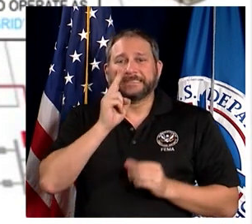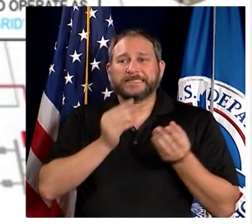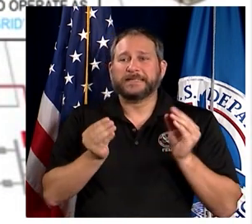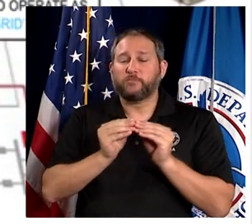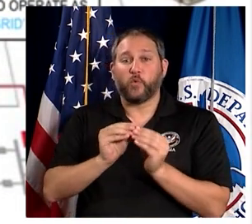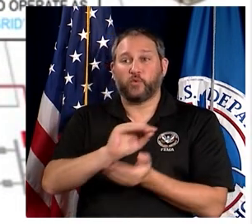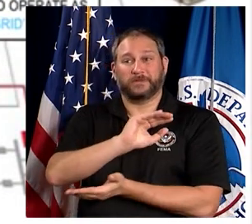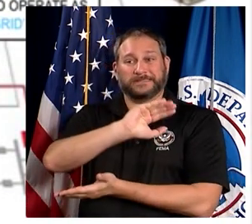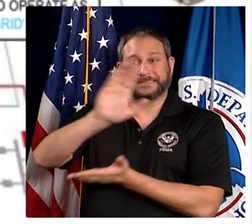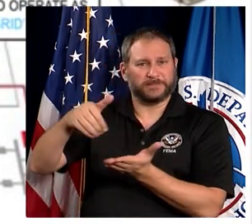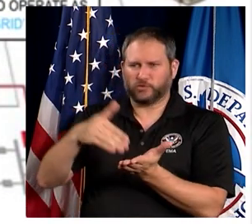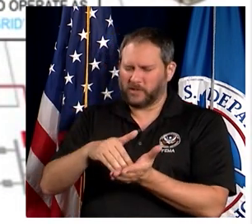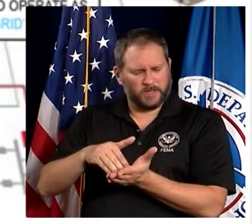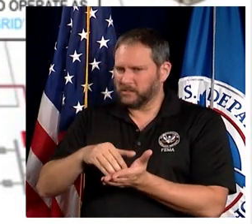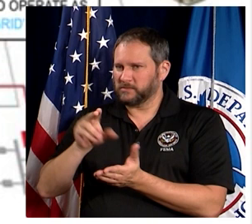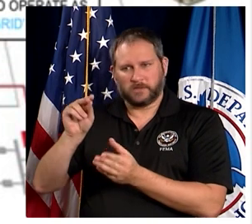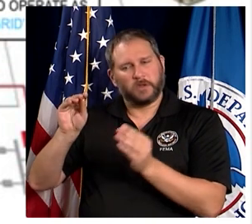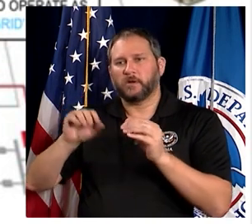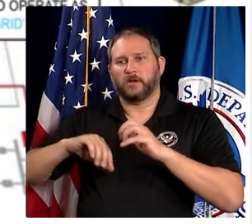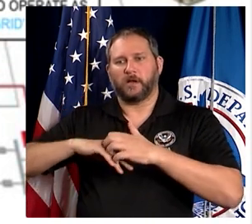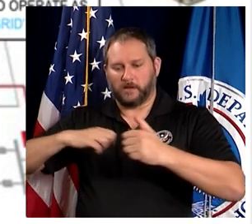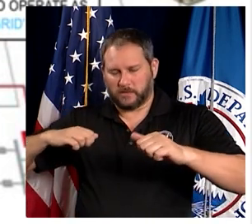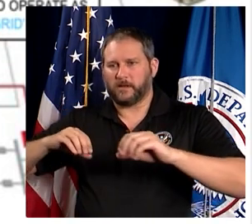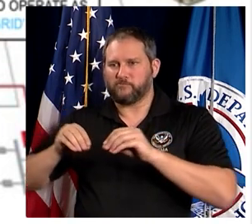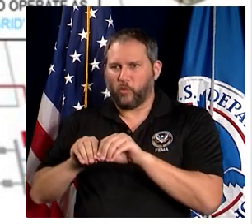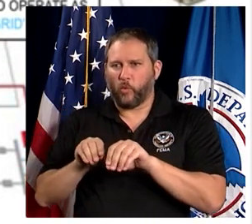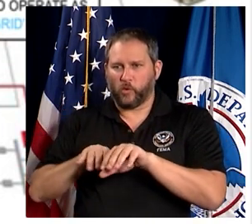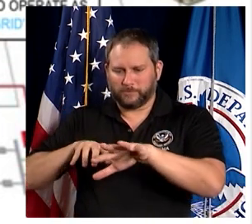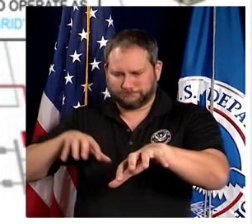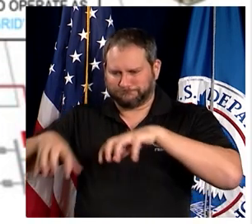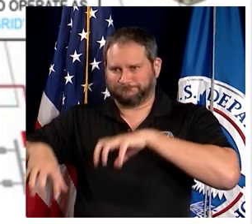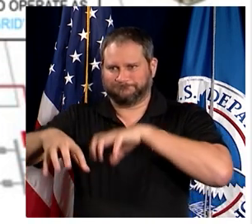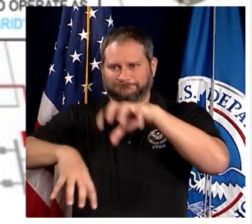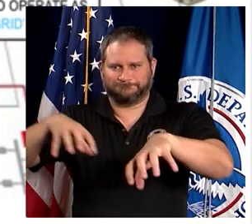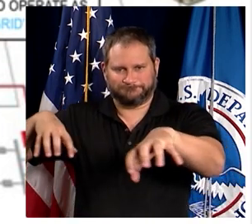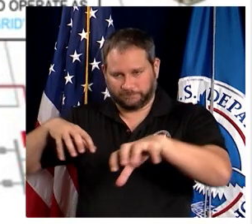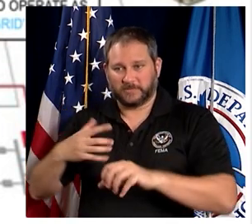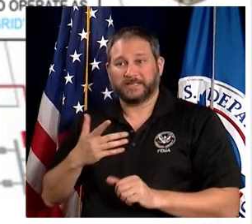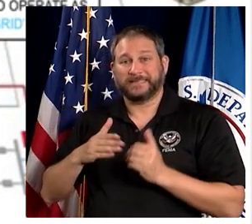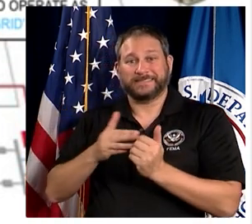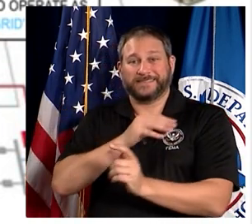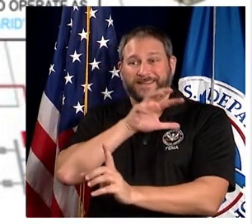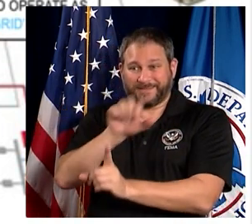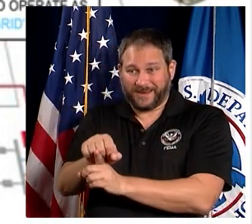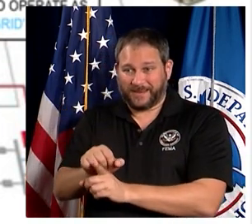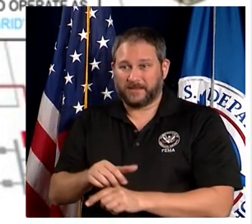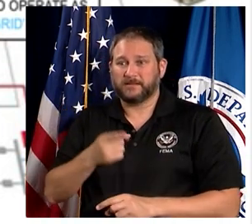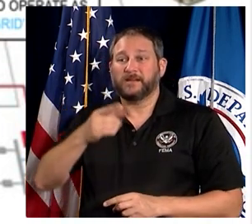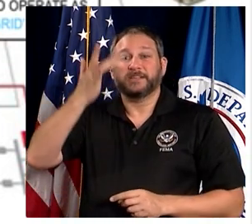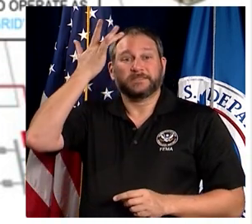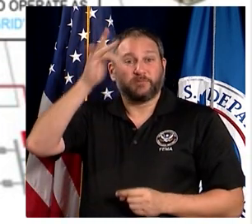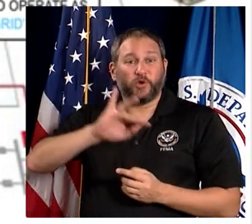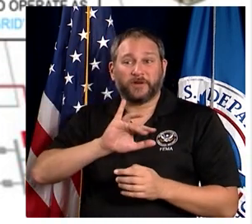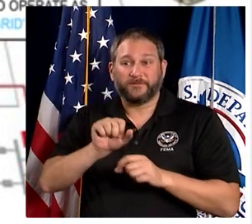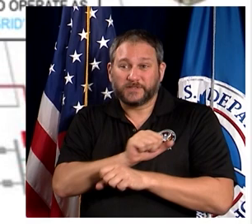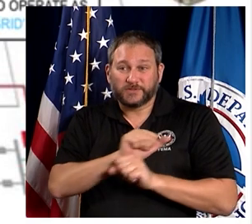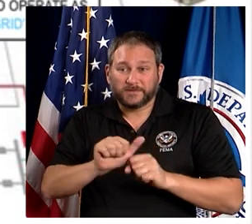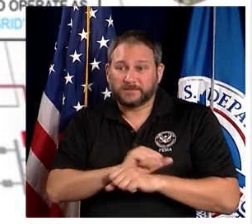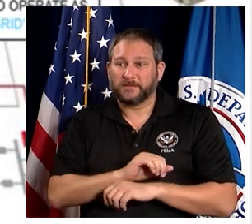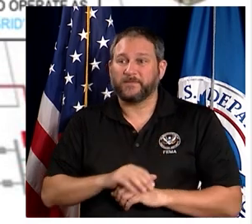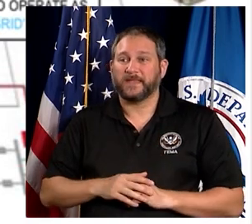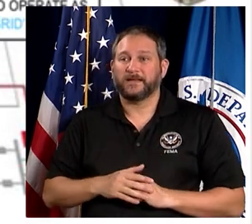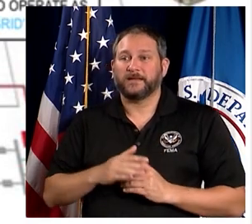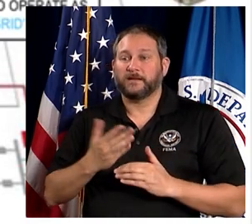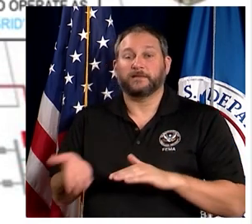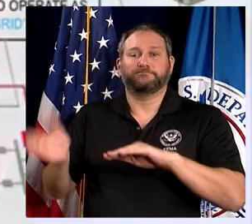is harder to attack, and they point to certain smart grid features as ways of increasing reliability and